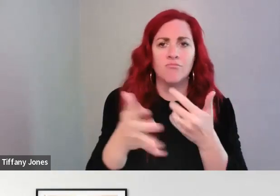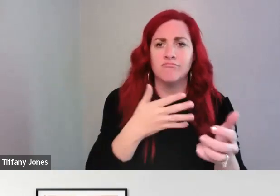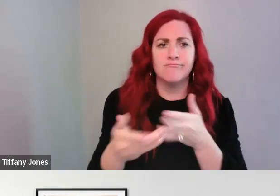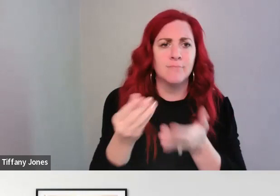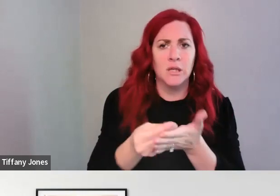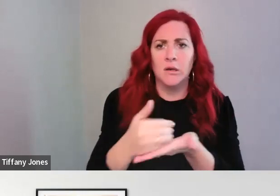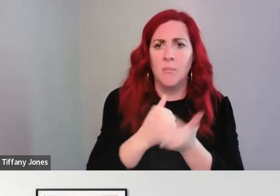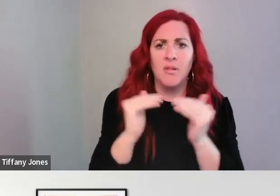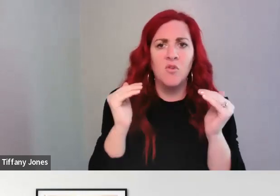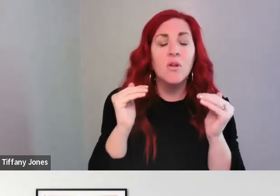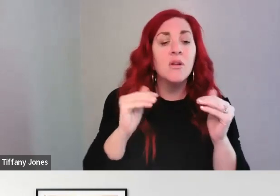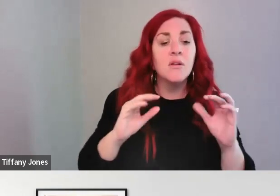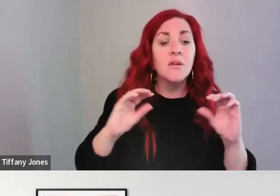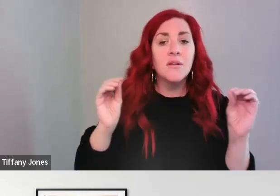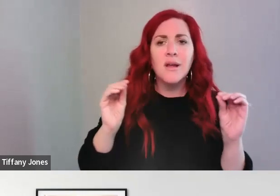Nothing about,